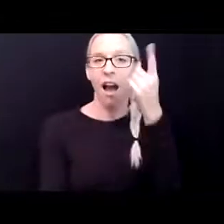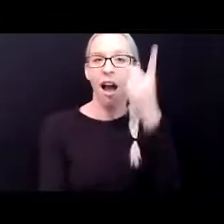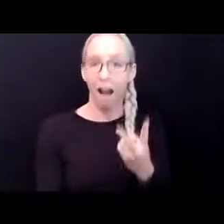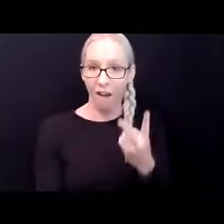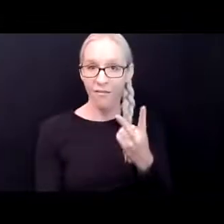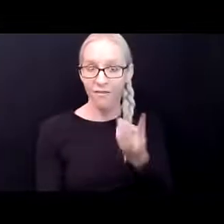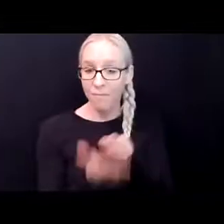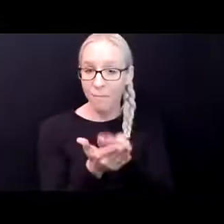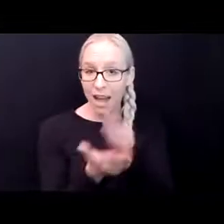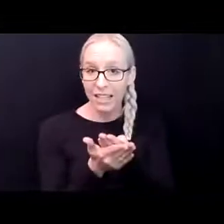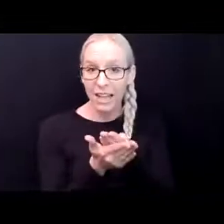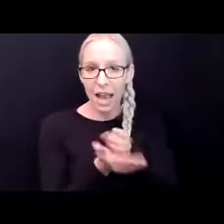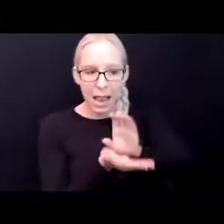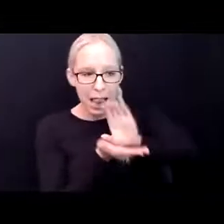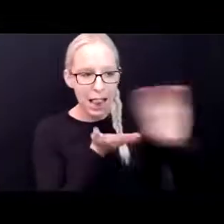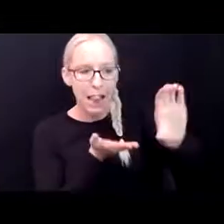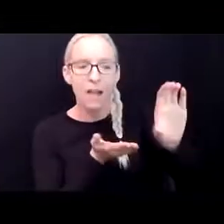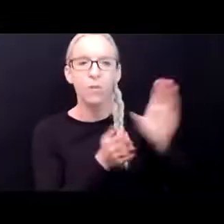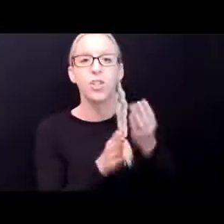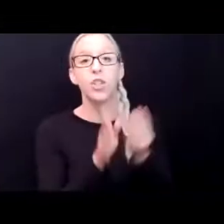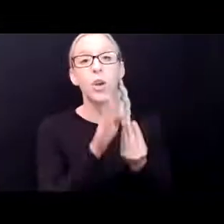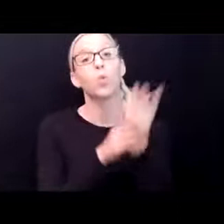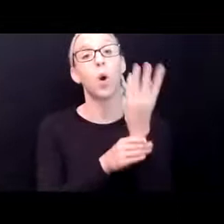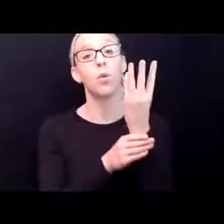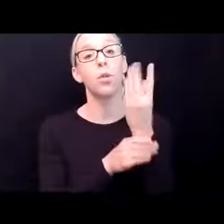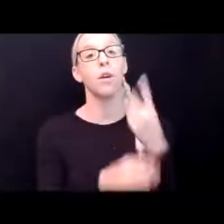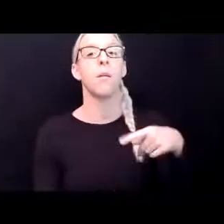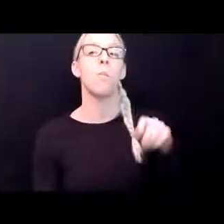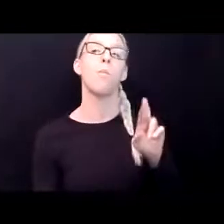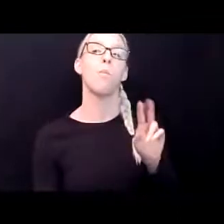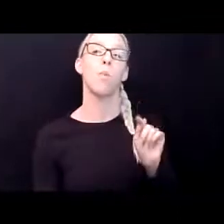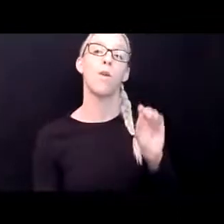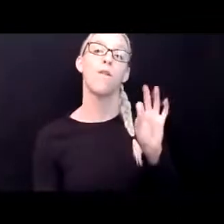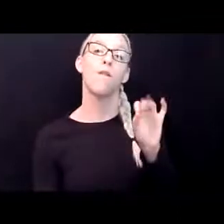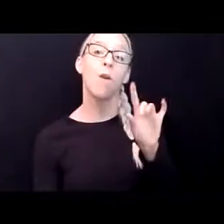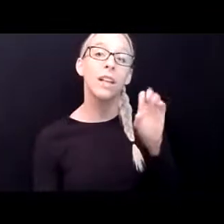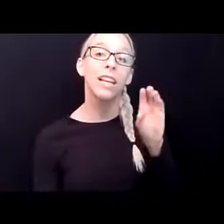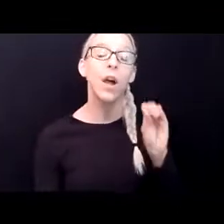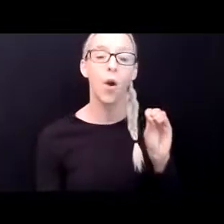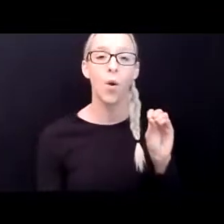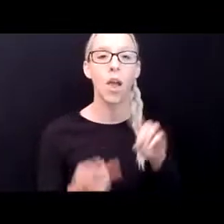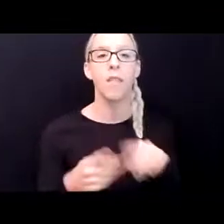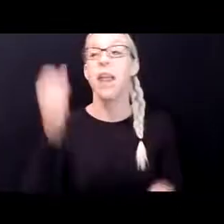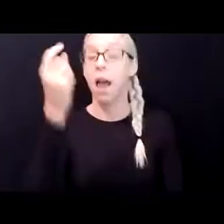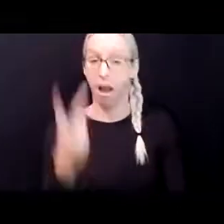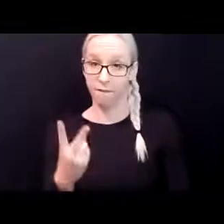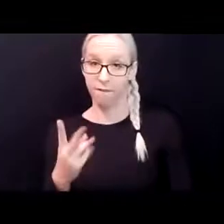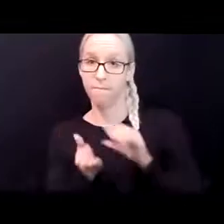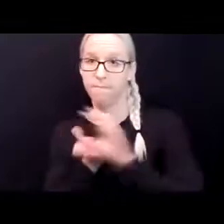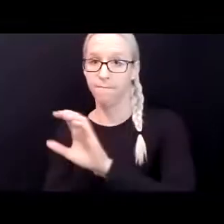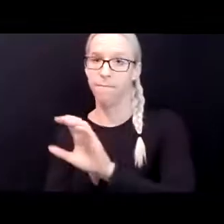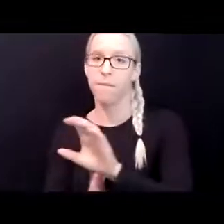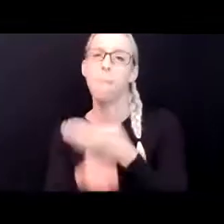aggressive one that they had, which was a growth portfolio, and the other half in a moderate portfolio. And since it's